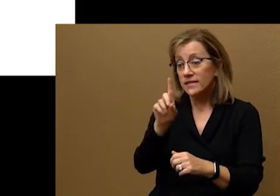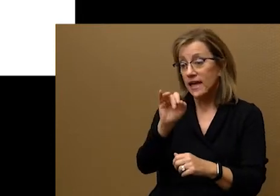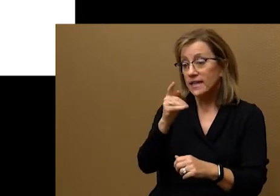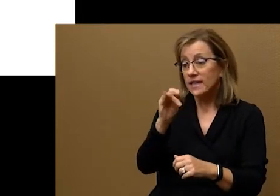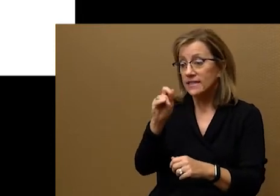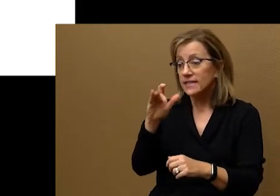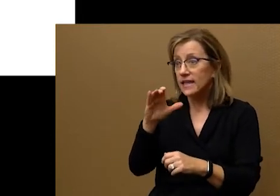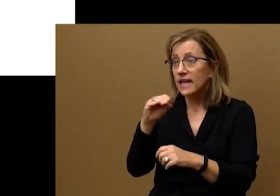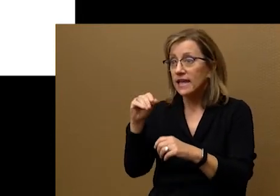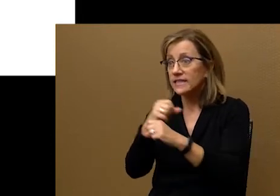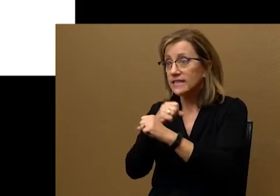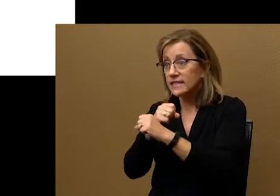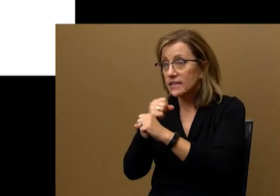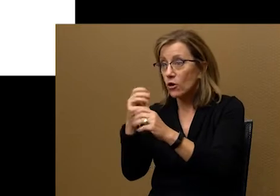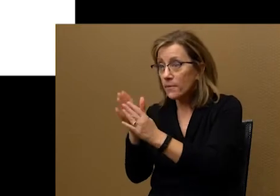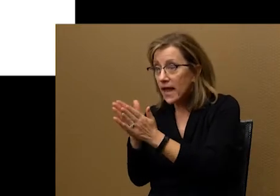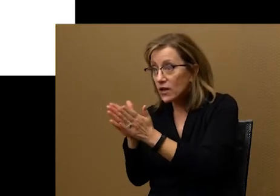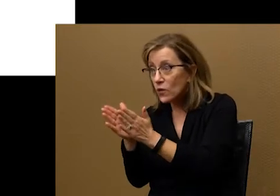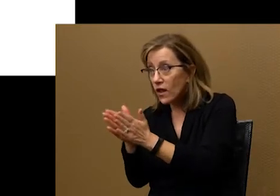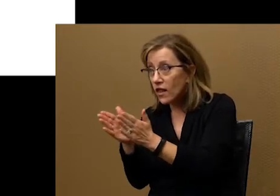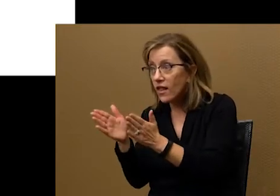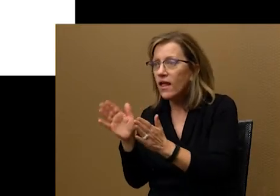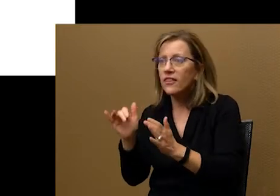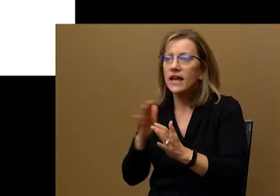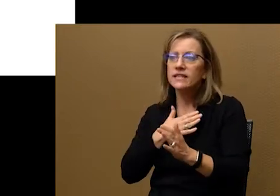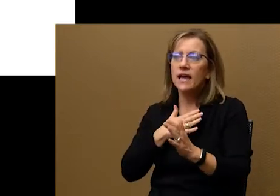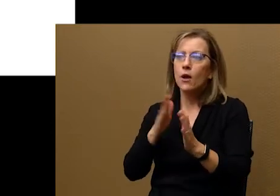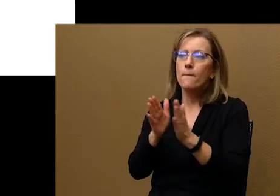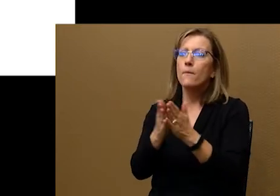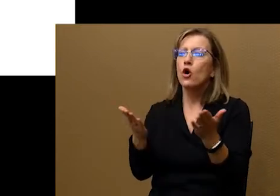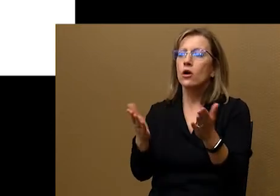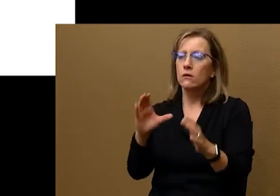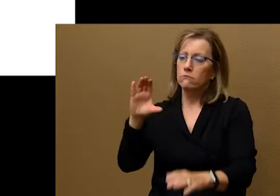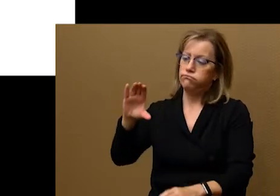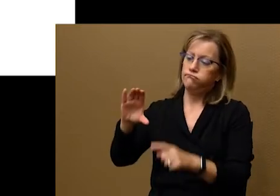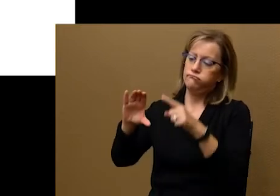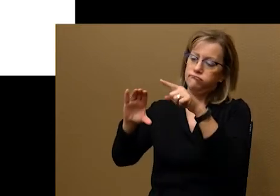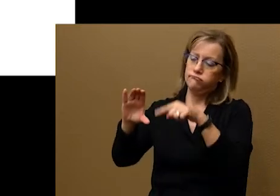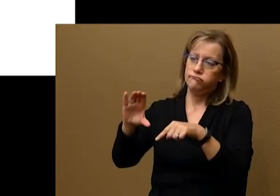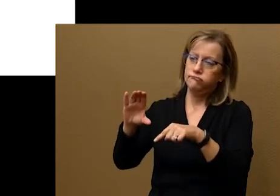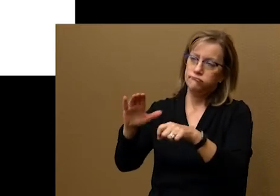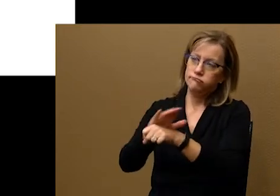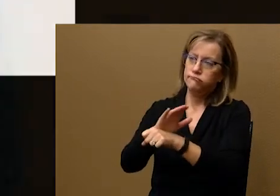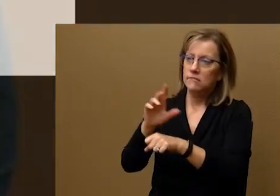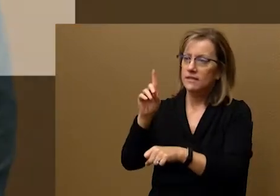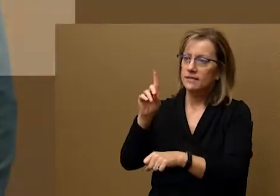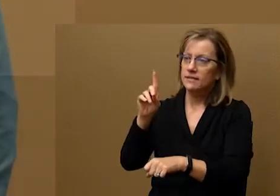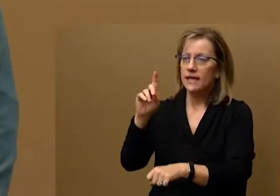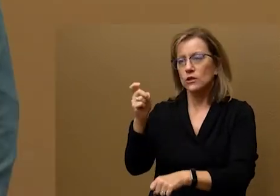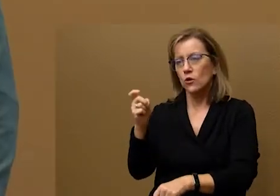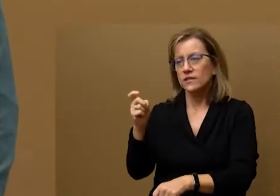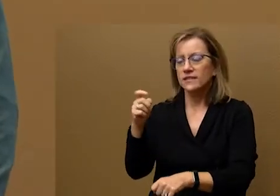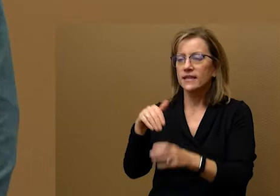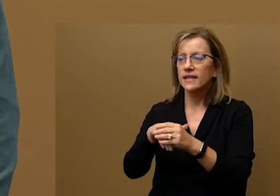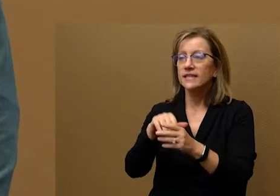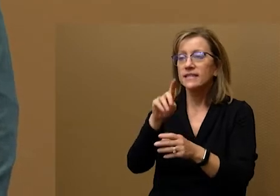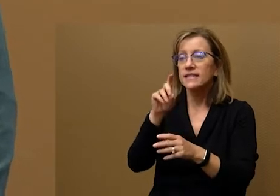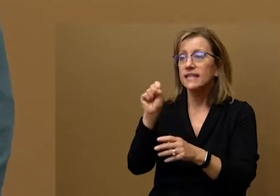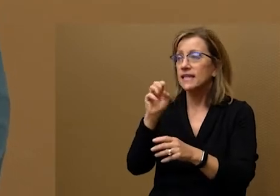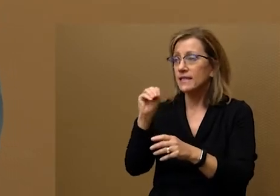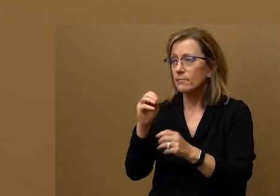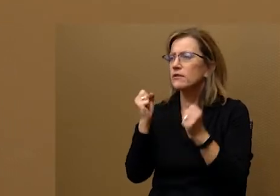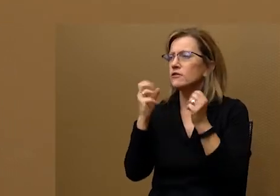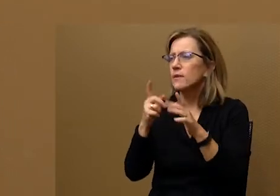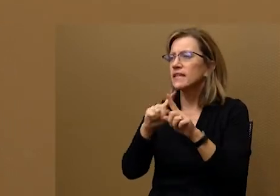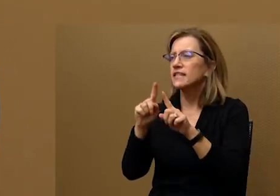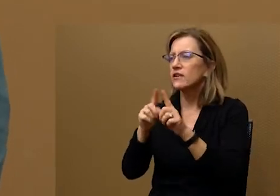right? The Diagnostic and Statistical Manual. That's what we use to come up. That's our book of diagnoses. And in the DSM, there have been